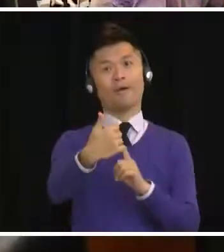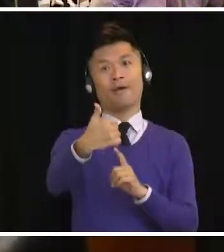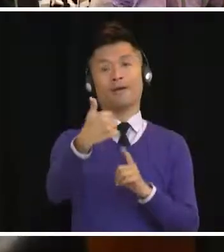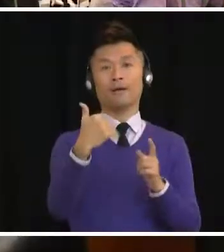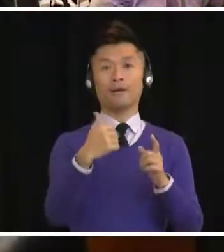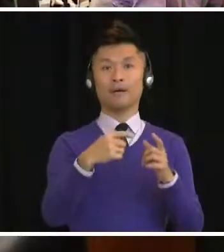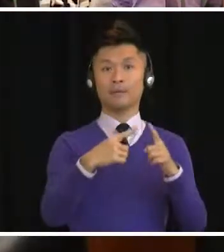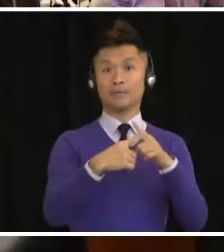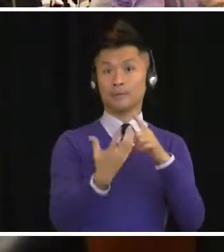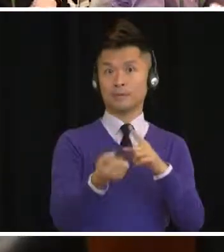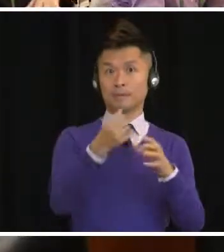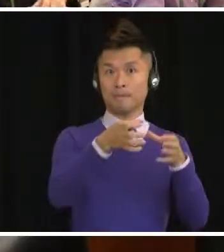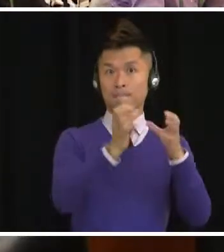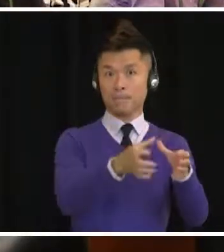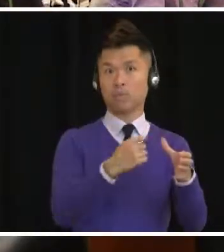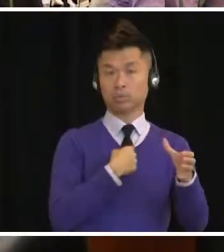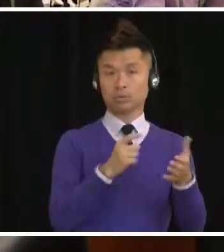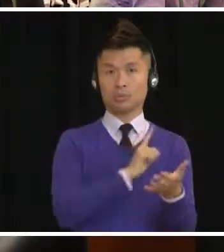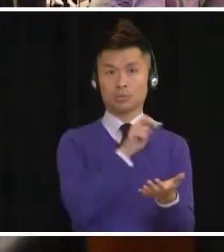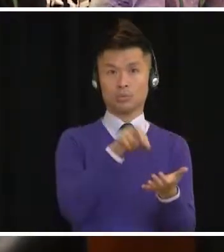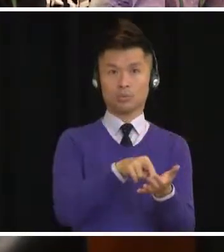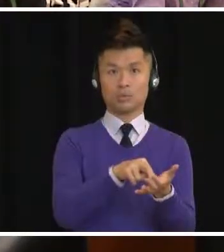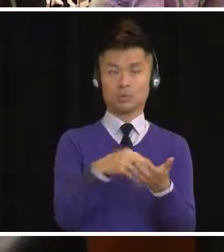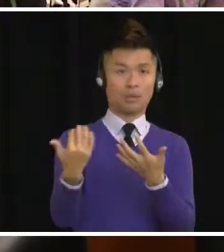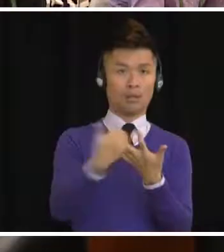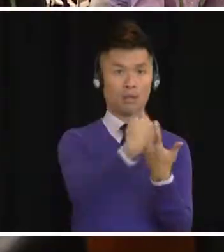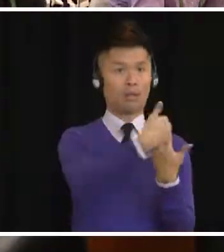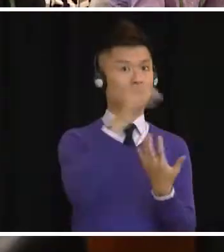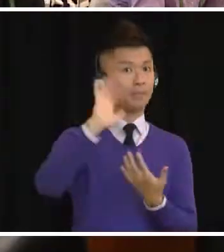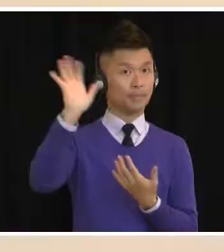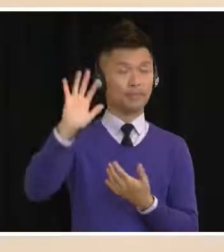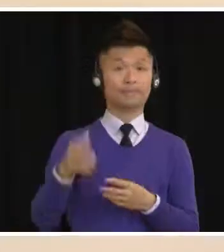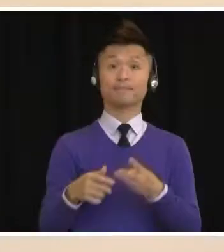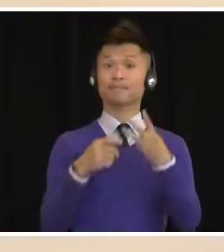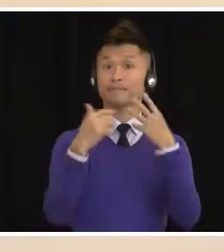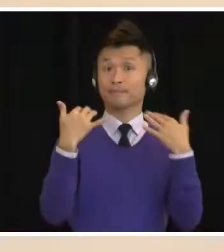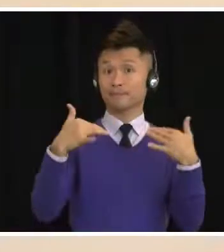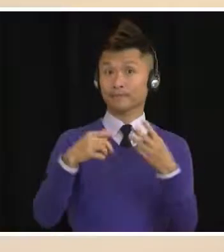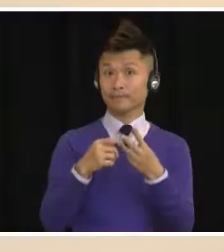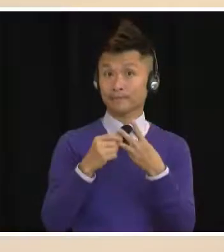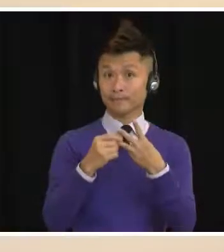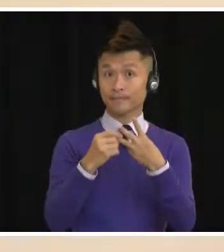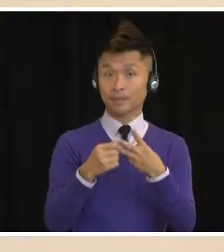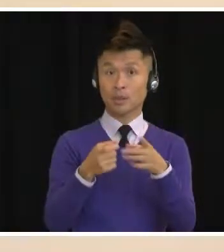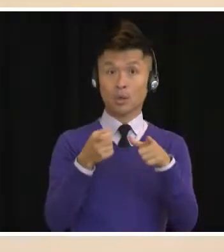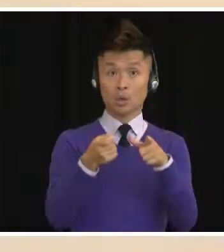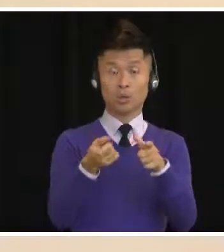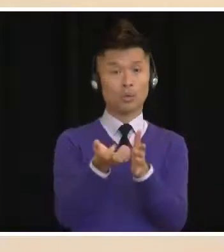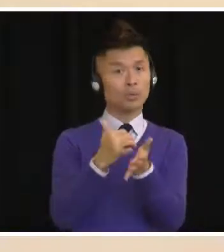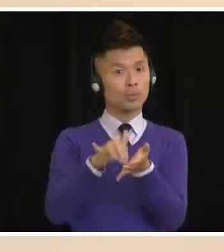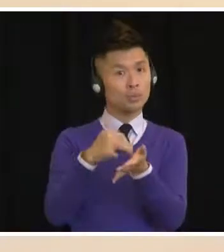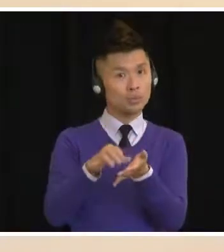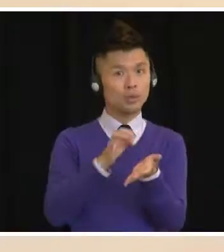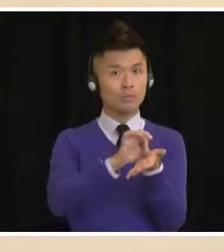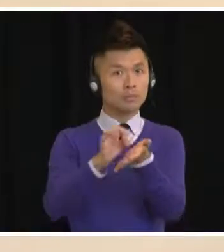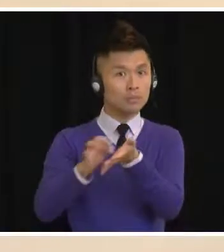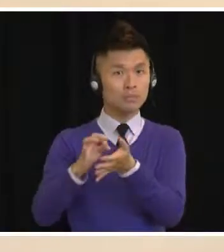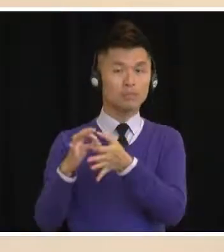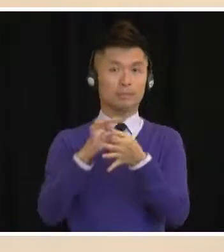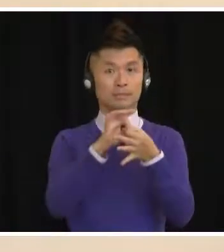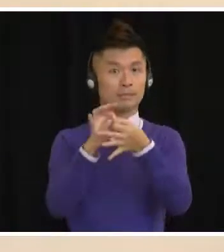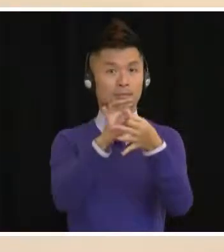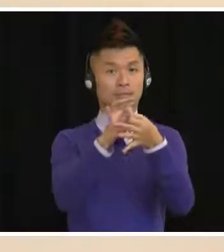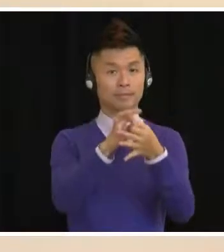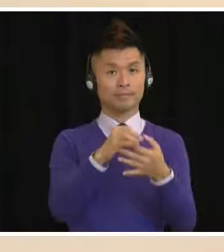Third set of questions relate to public budgeting and spend. Thank you again for the information that